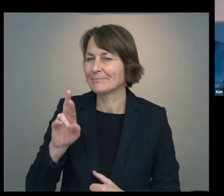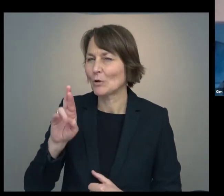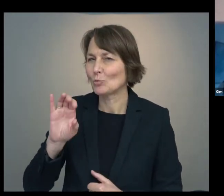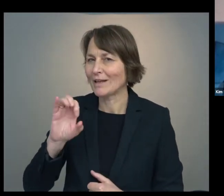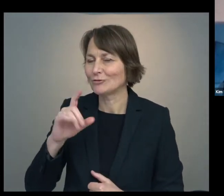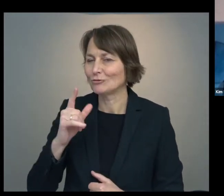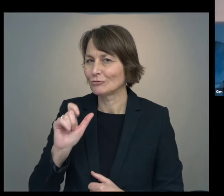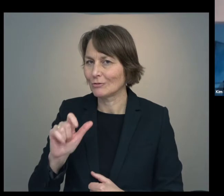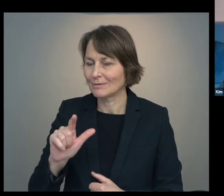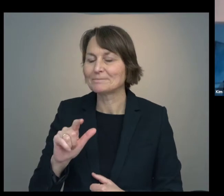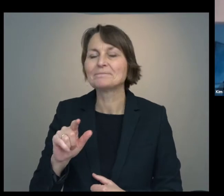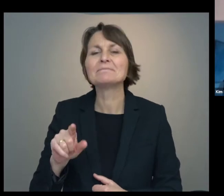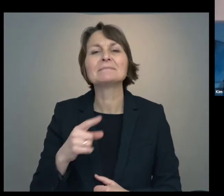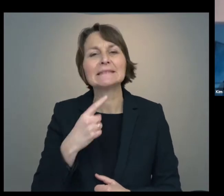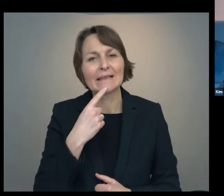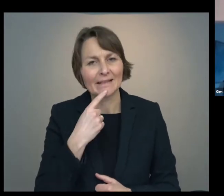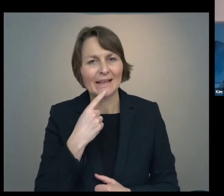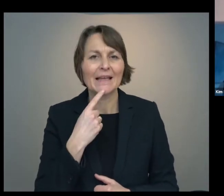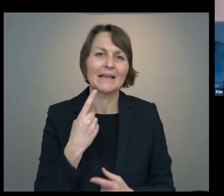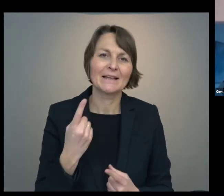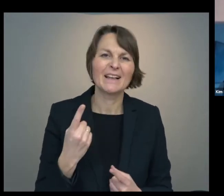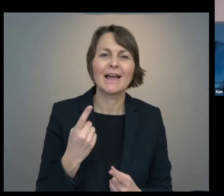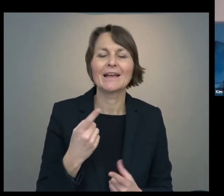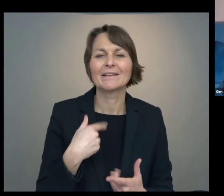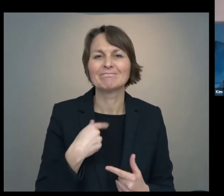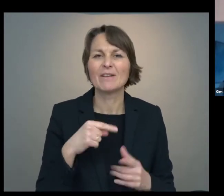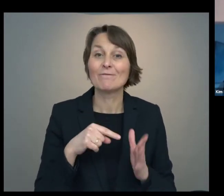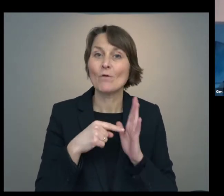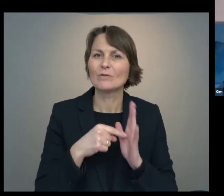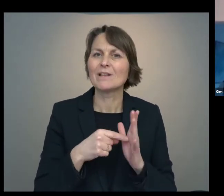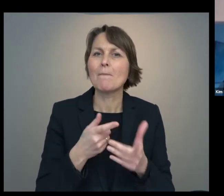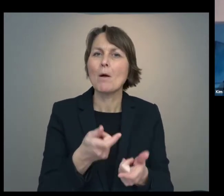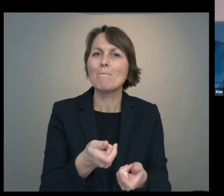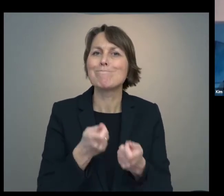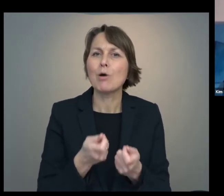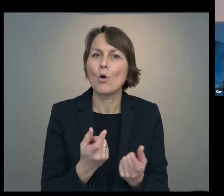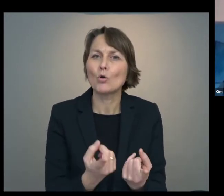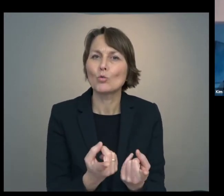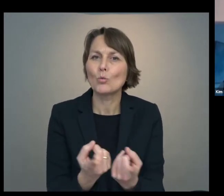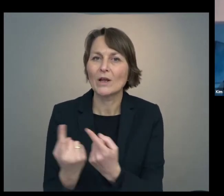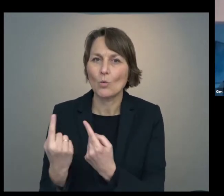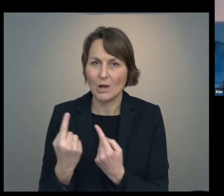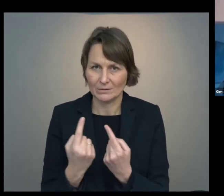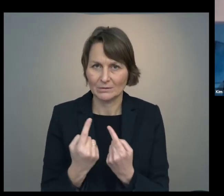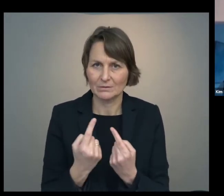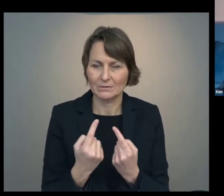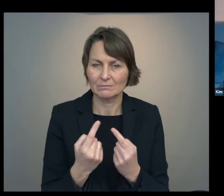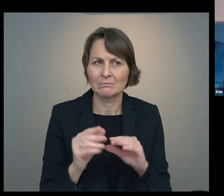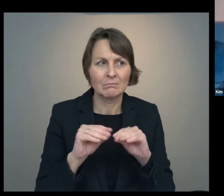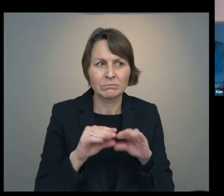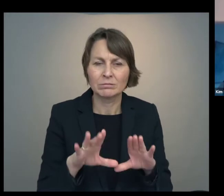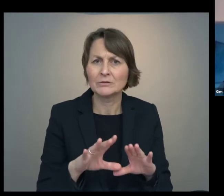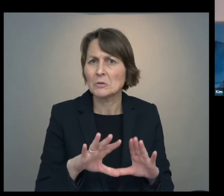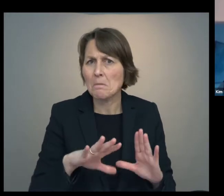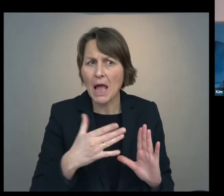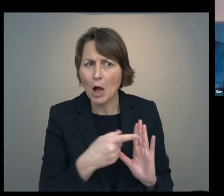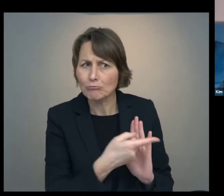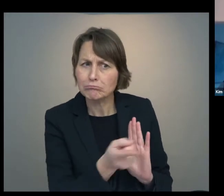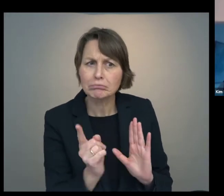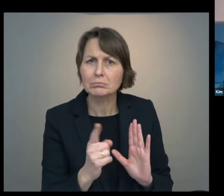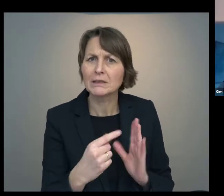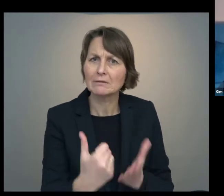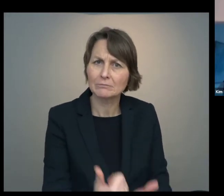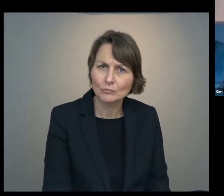something. I guess we've touched on this already around pull requests on the call, but how else can people